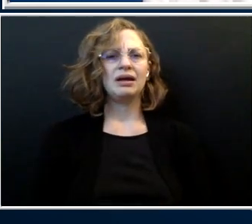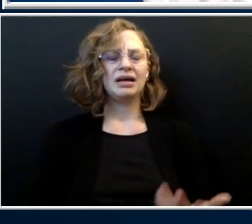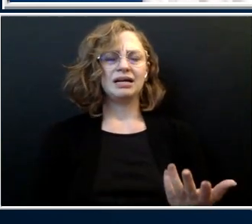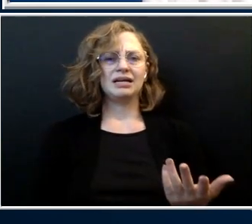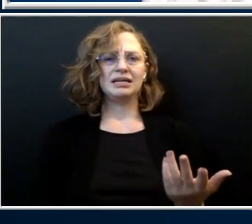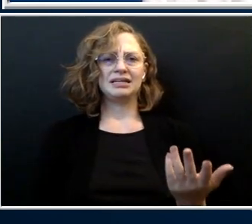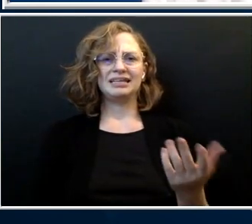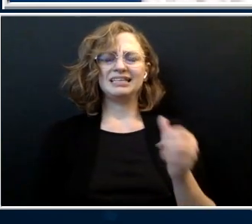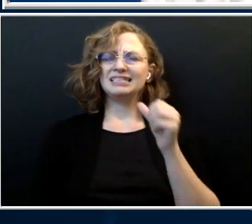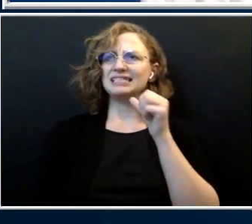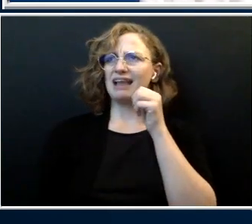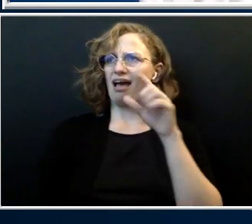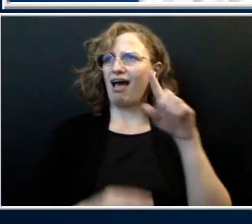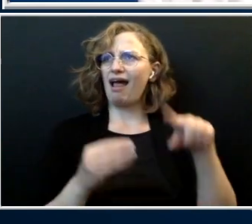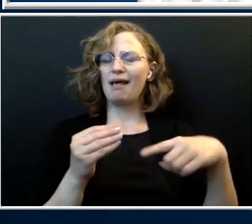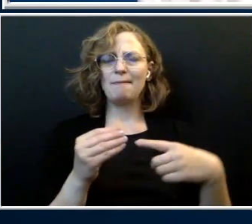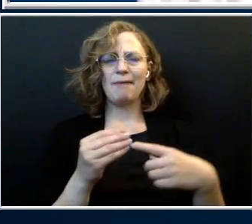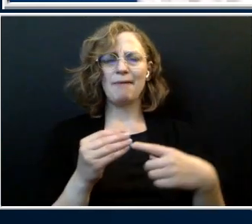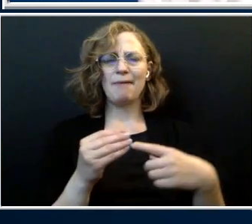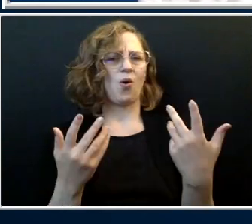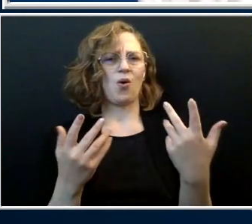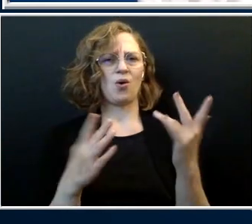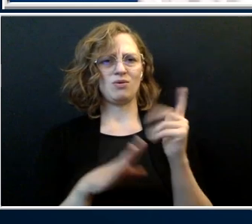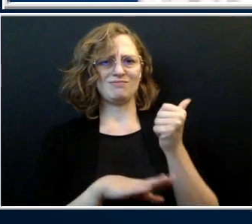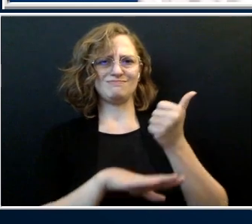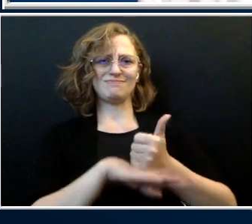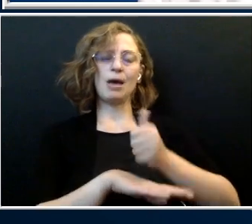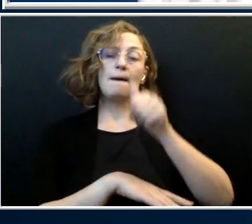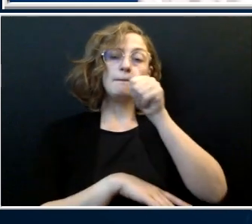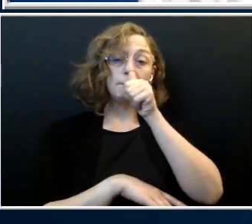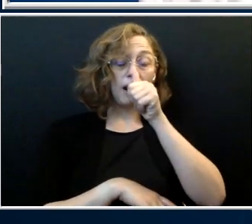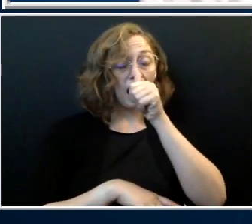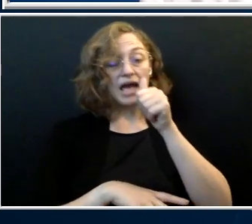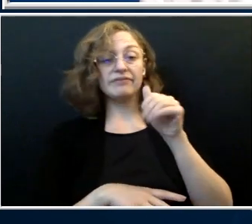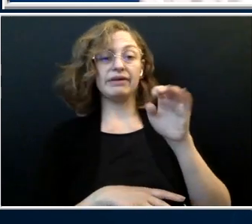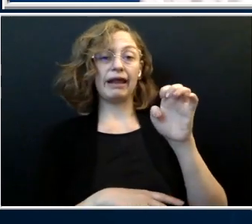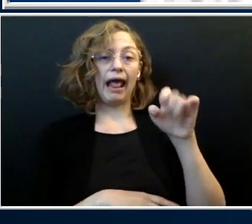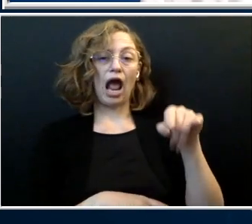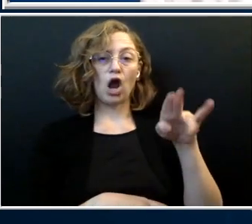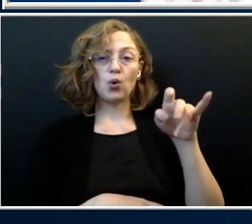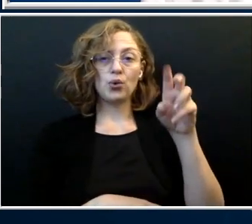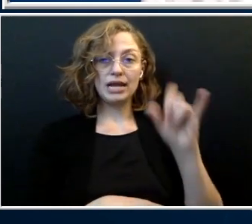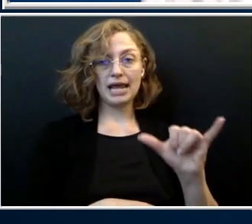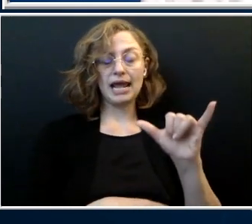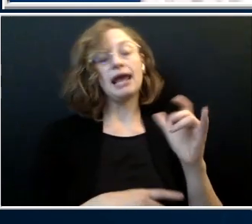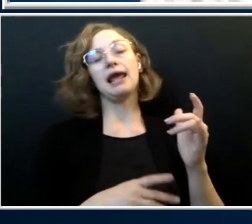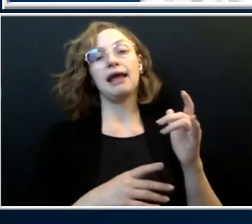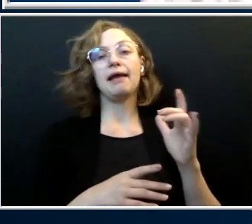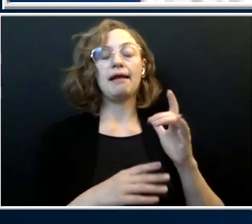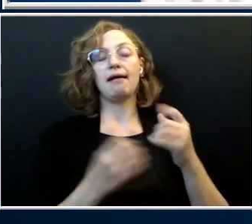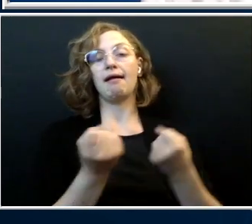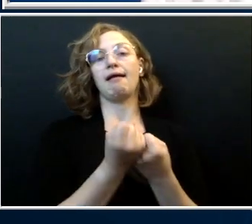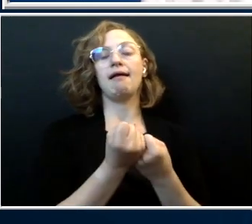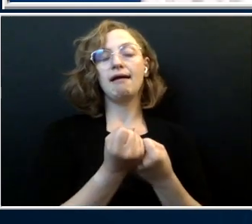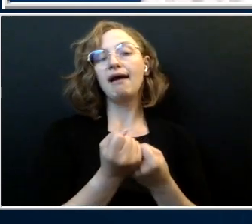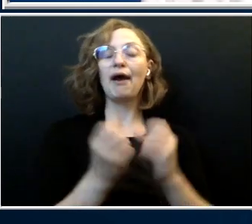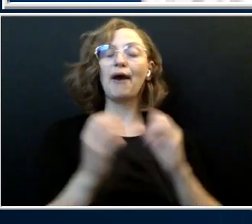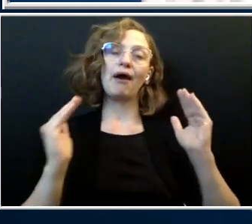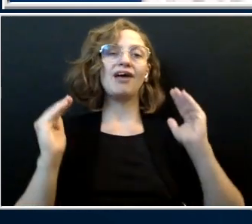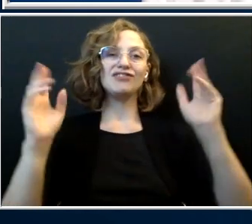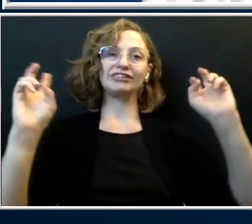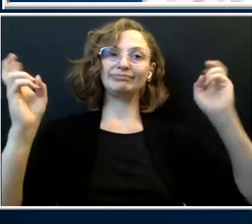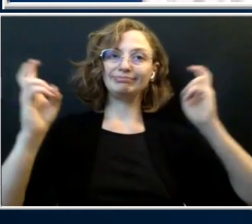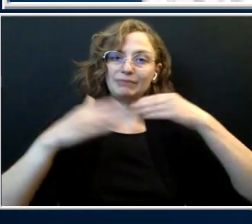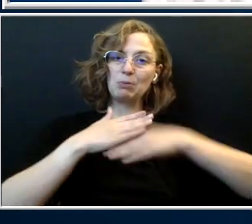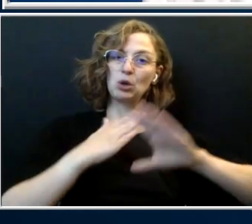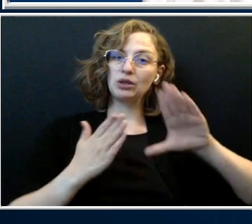advanced birthing centers, again, that's a false title. It is false. Come in, decide they can try to make money at this and put women and babies